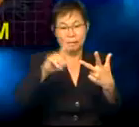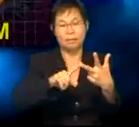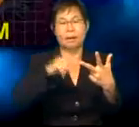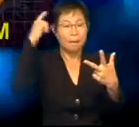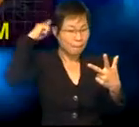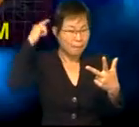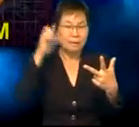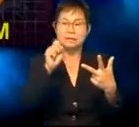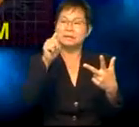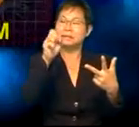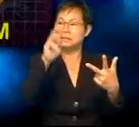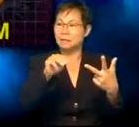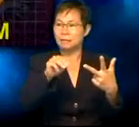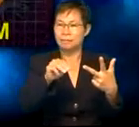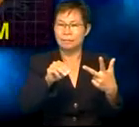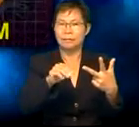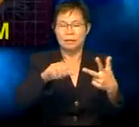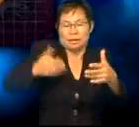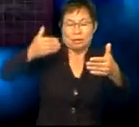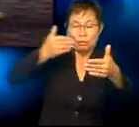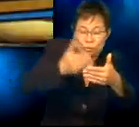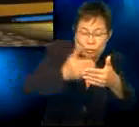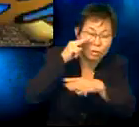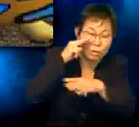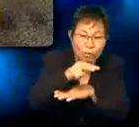the brainstem. Let's take a closer look.